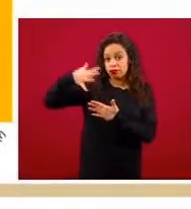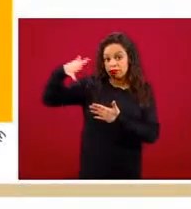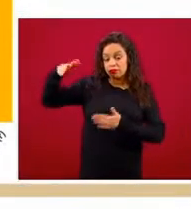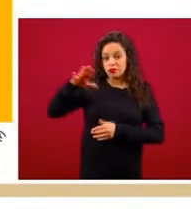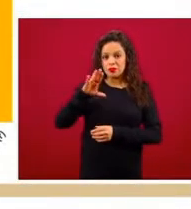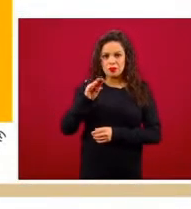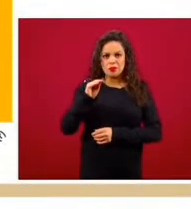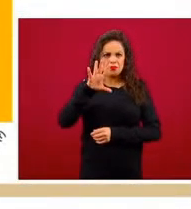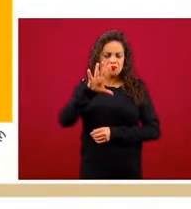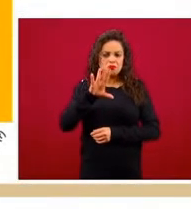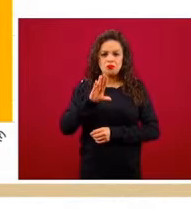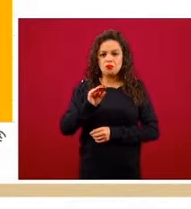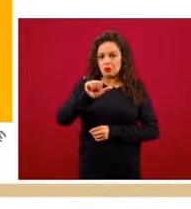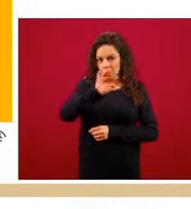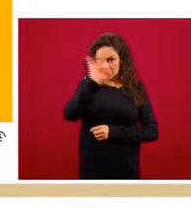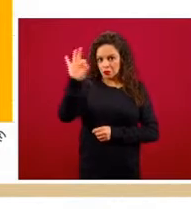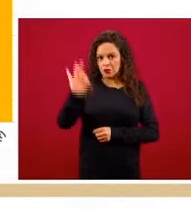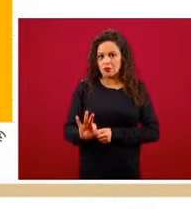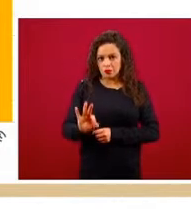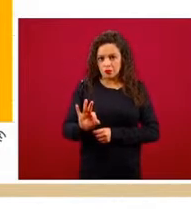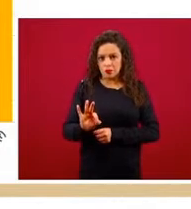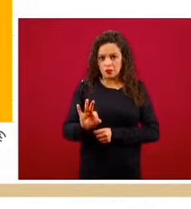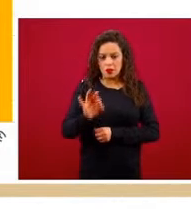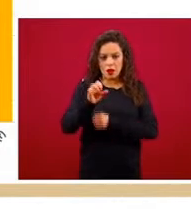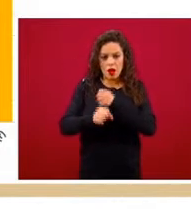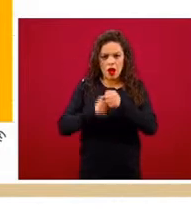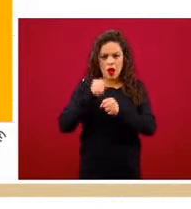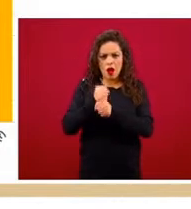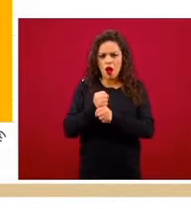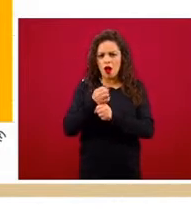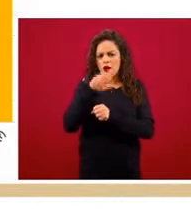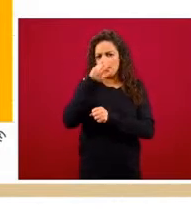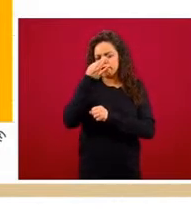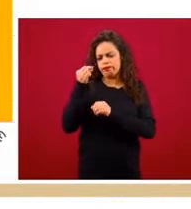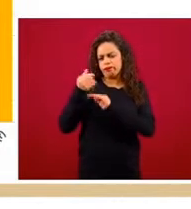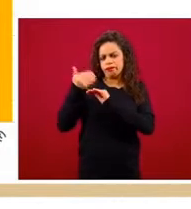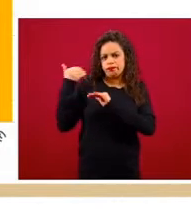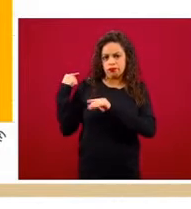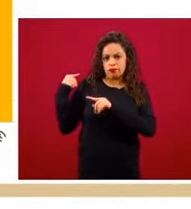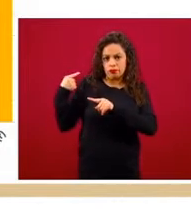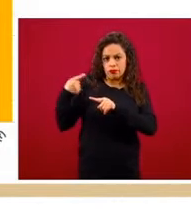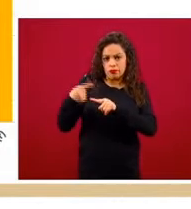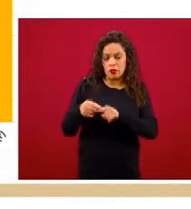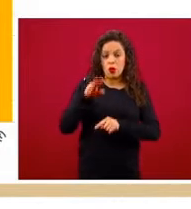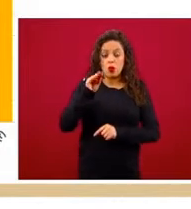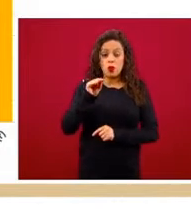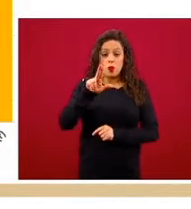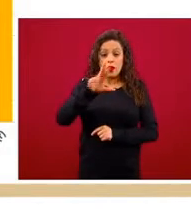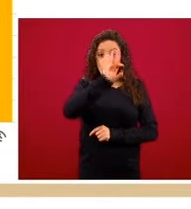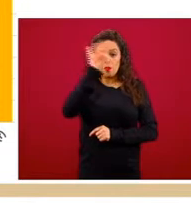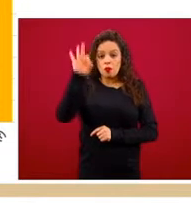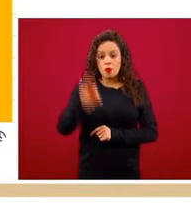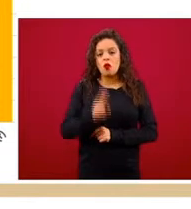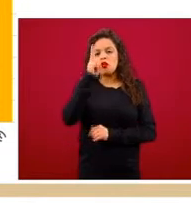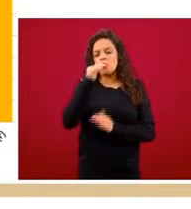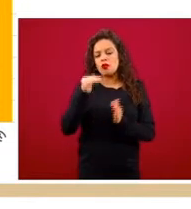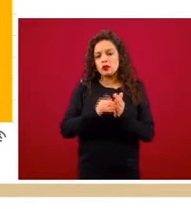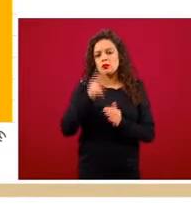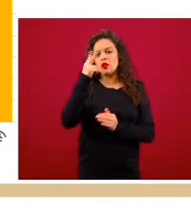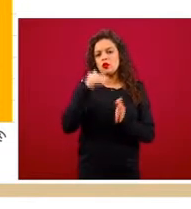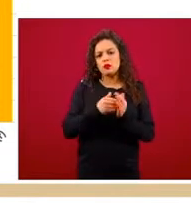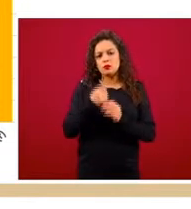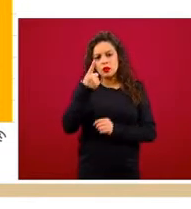the last recent years. And you can see 2000, 2001, you can see how